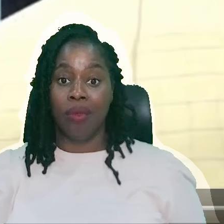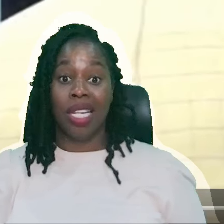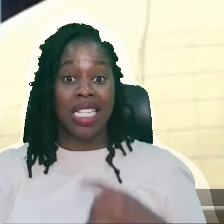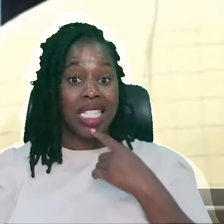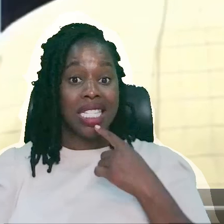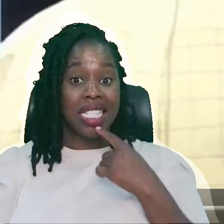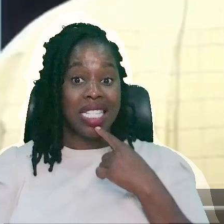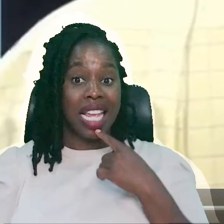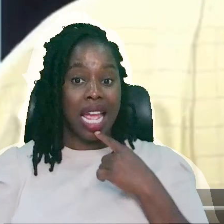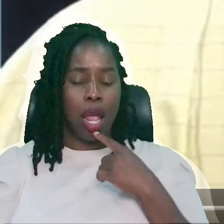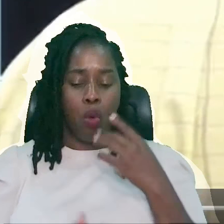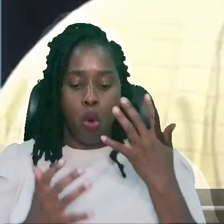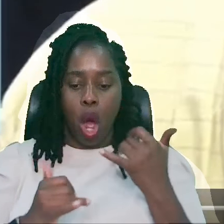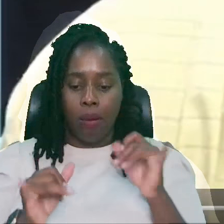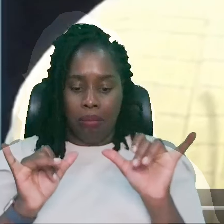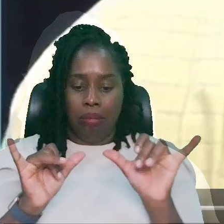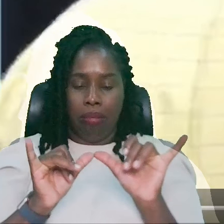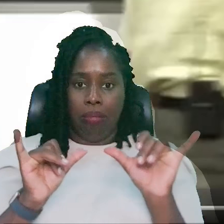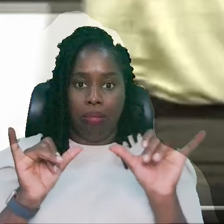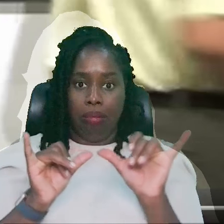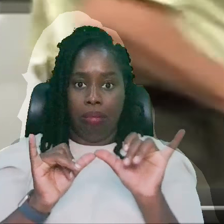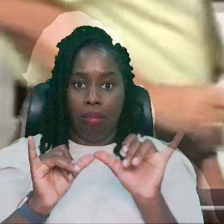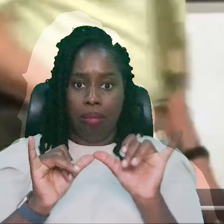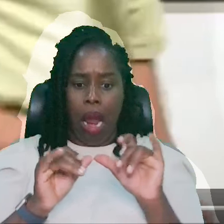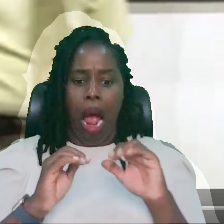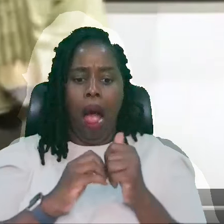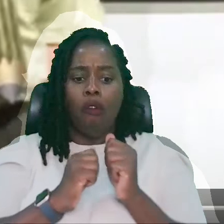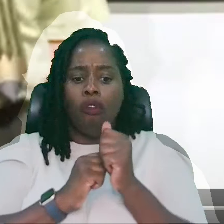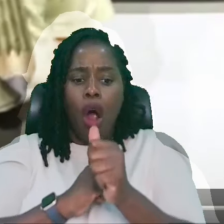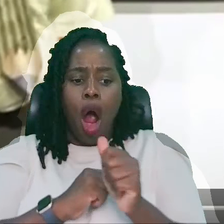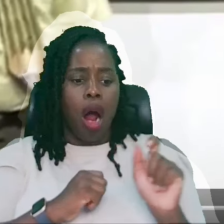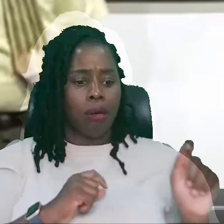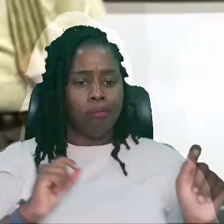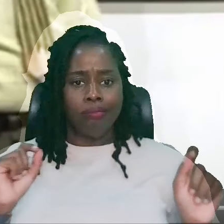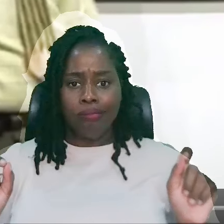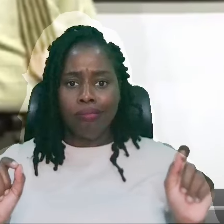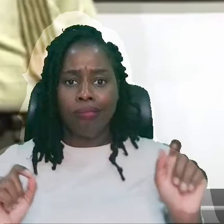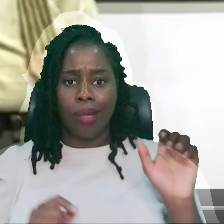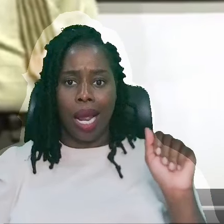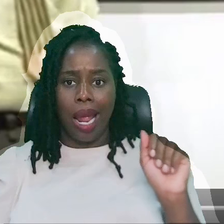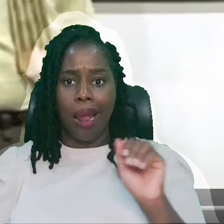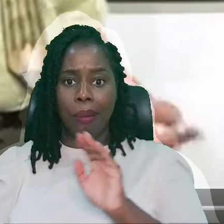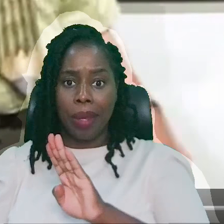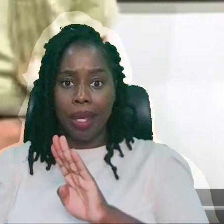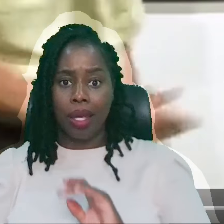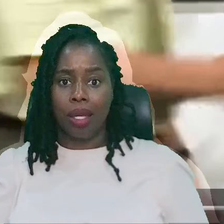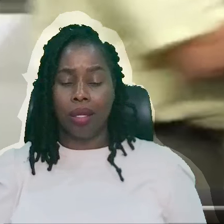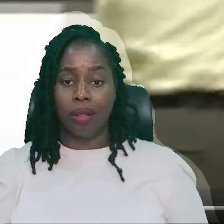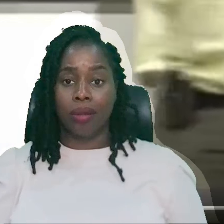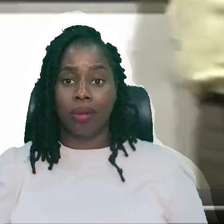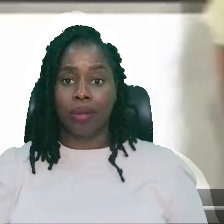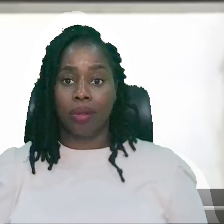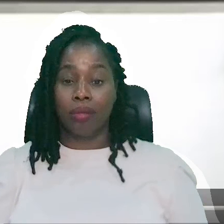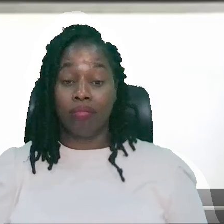want to find the distance between those 2 points. For